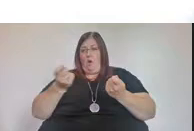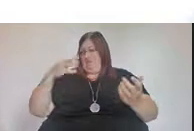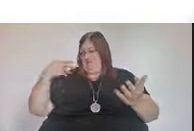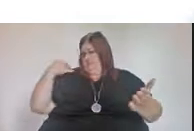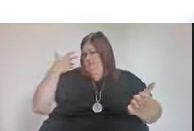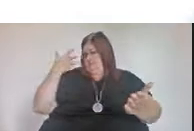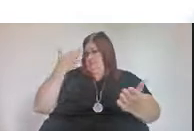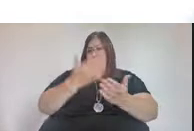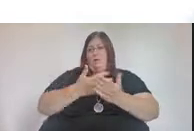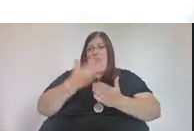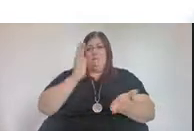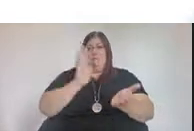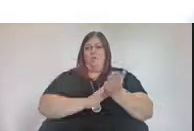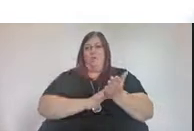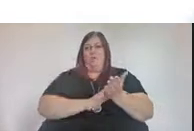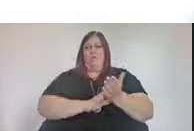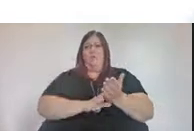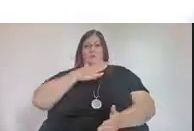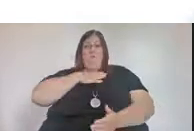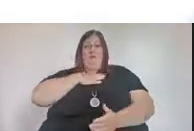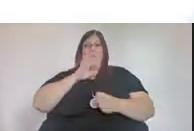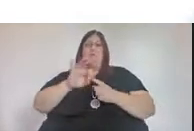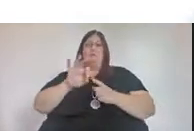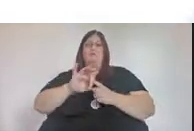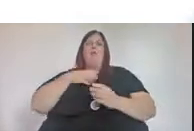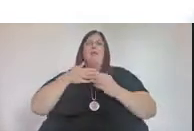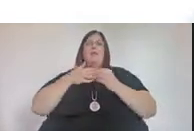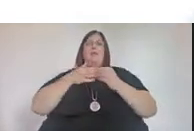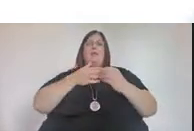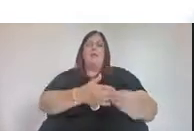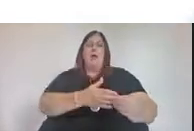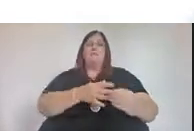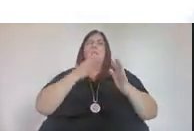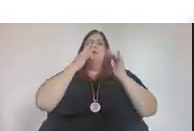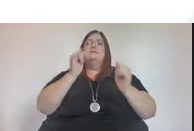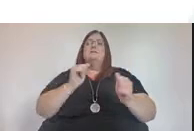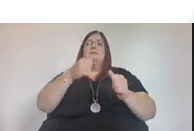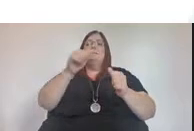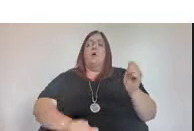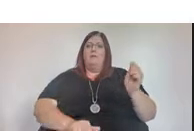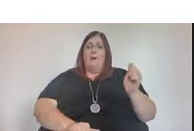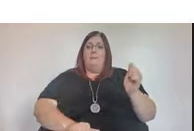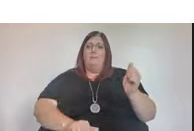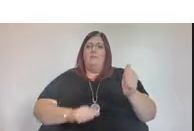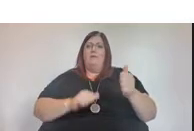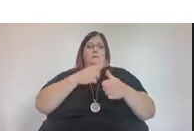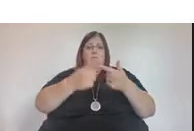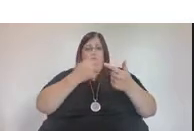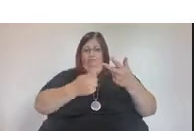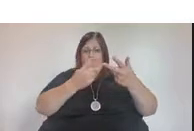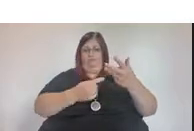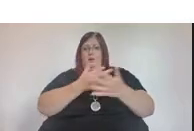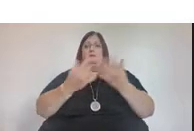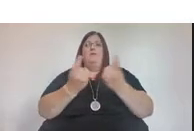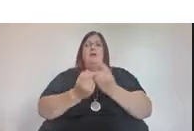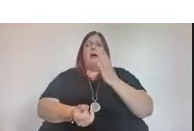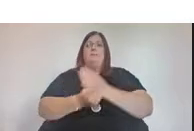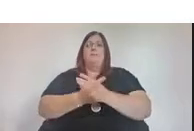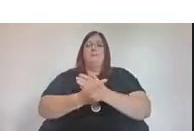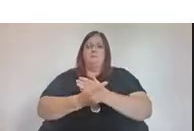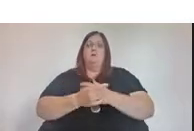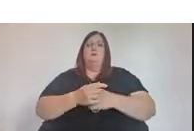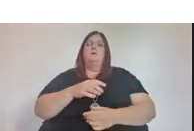pandemic. And I specifically led the development of a testing programme. So a number of things happened, and of course we've done that